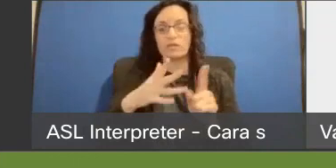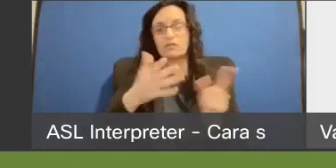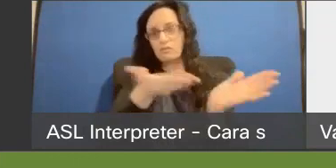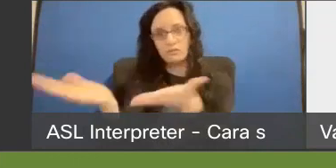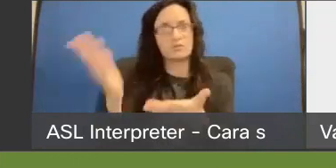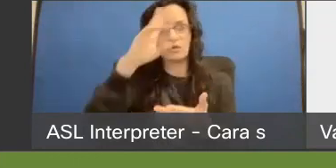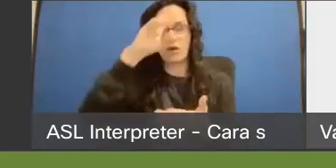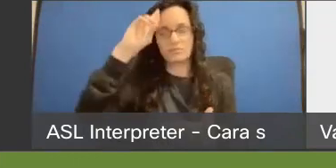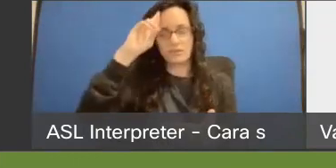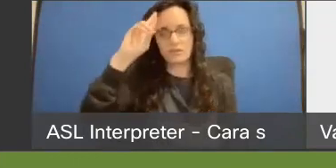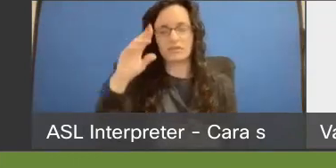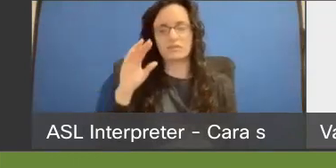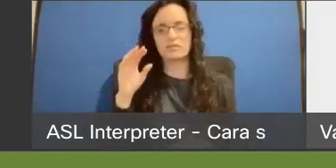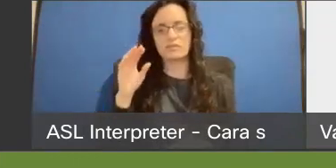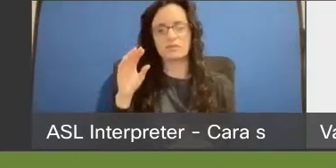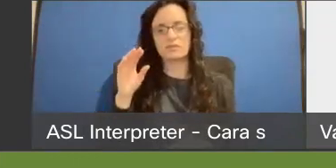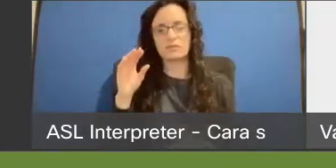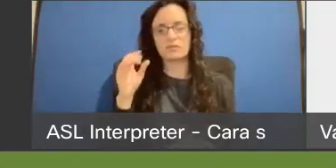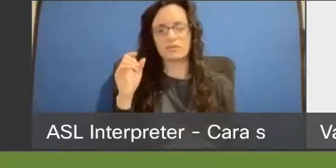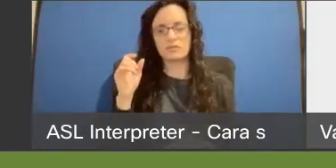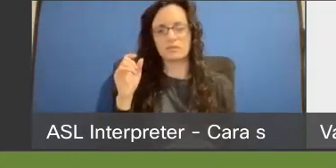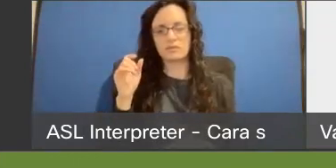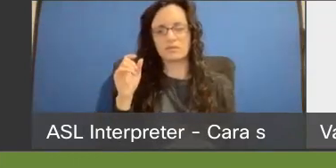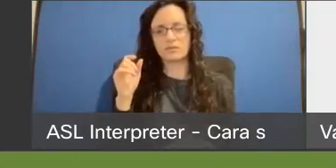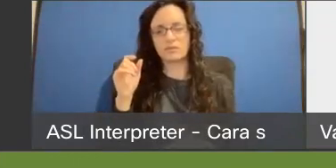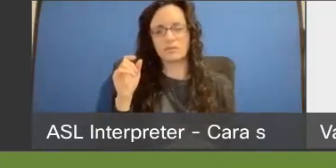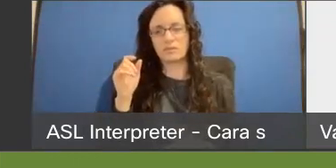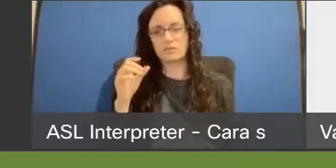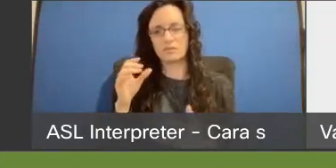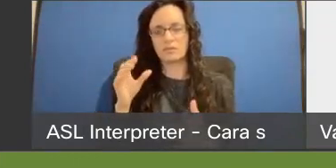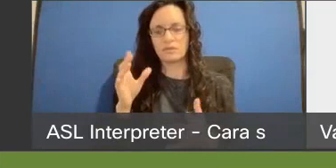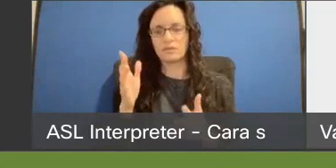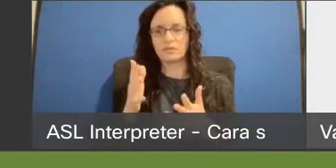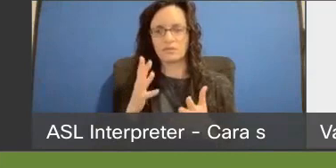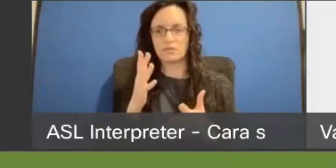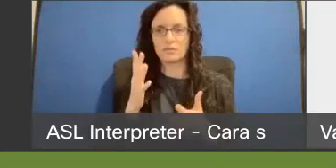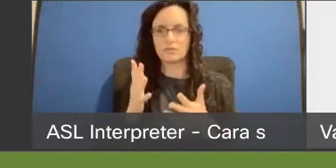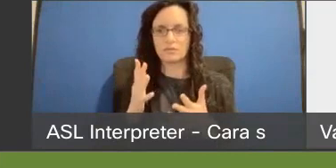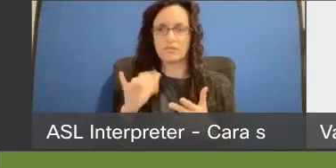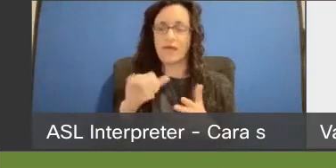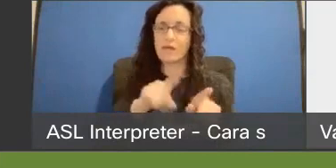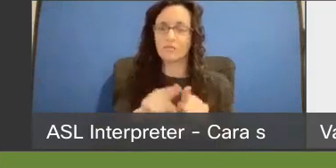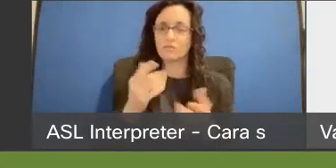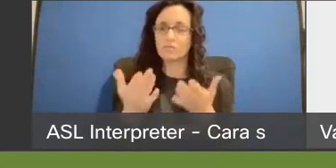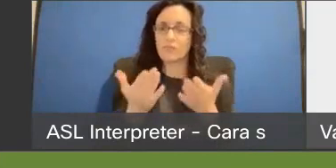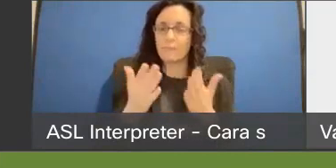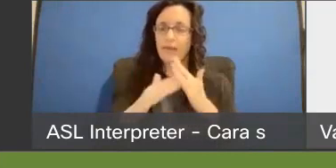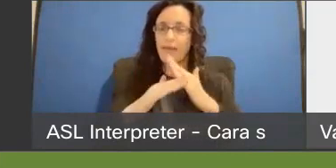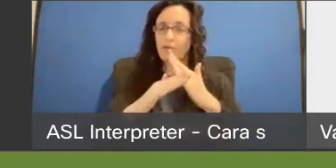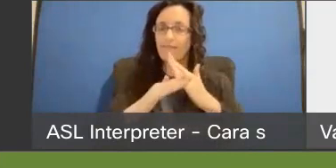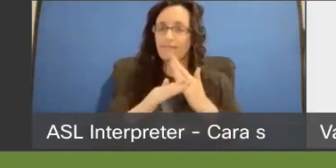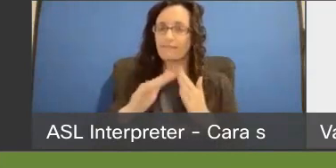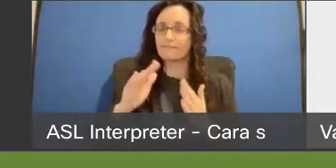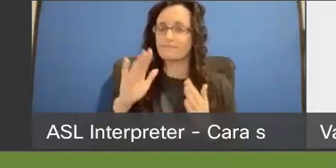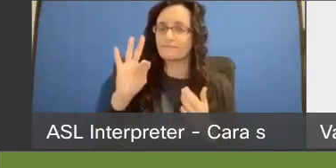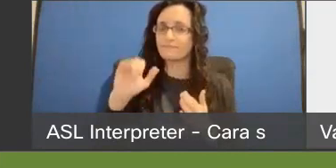I hear your point. And in some ways, because of those restrictions, that may be a slight protective factor, that it's harder for some